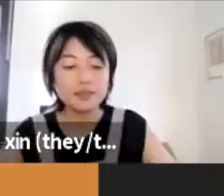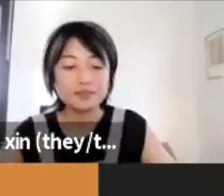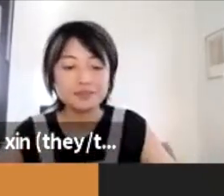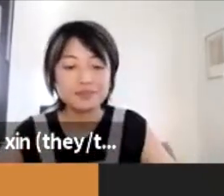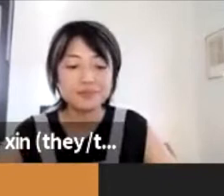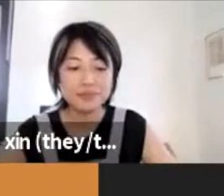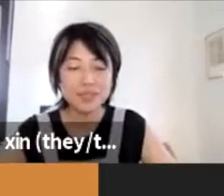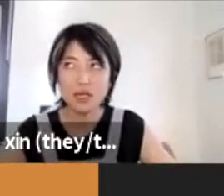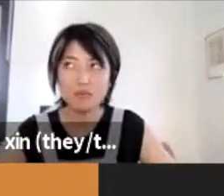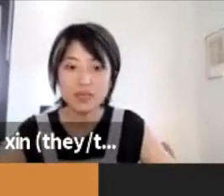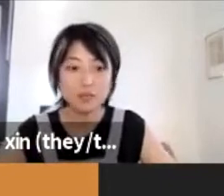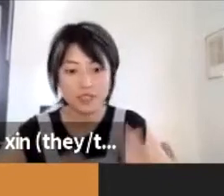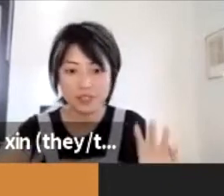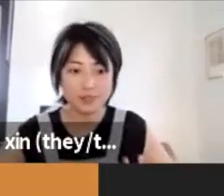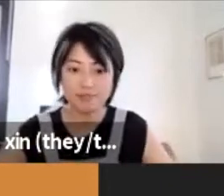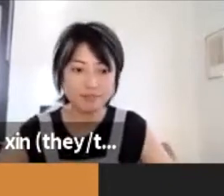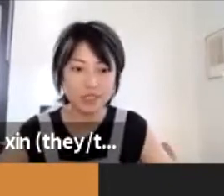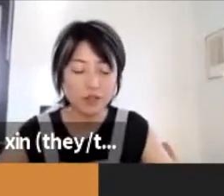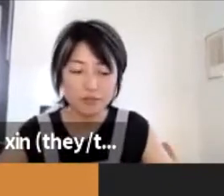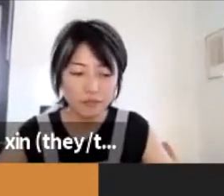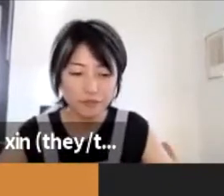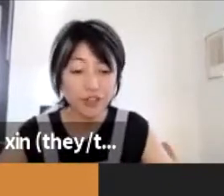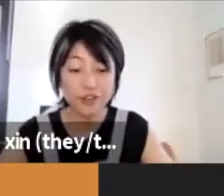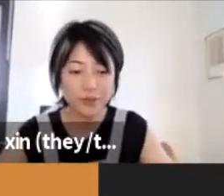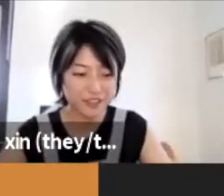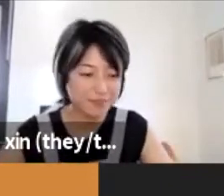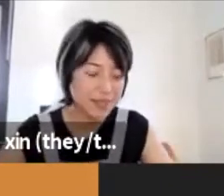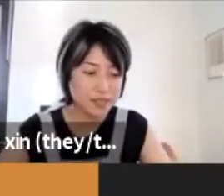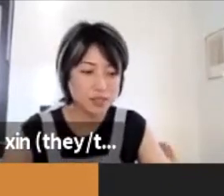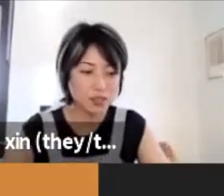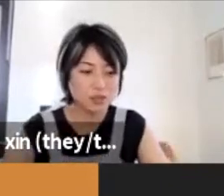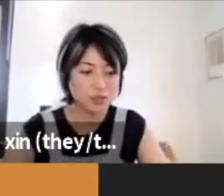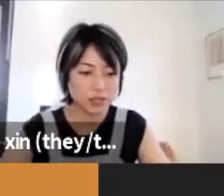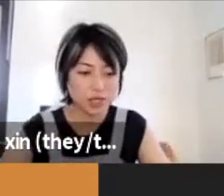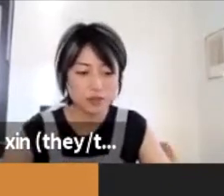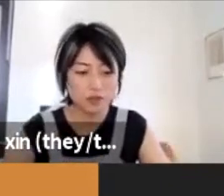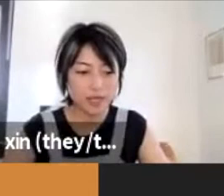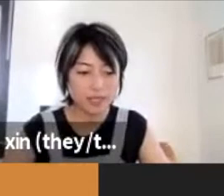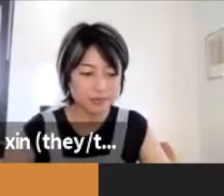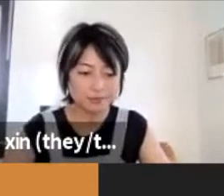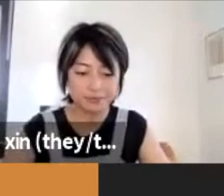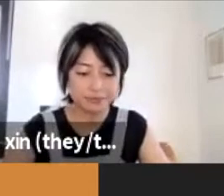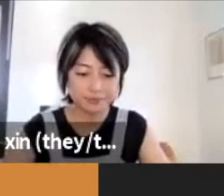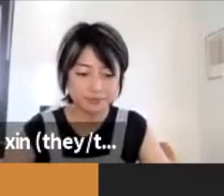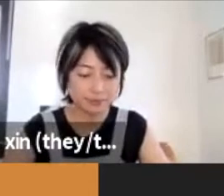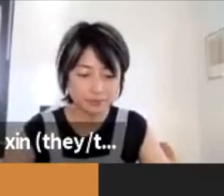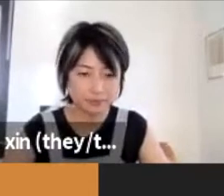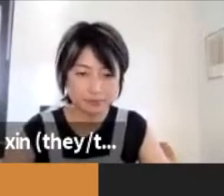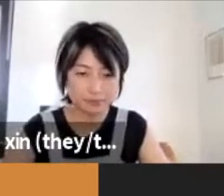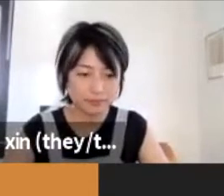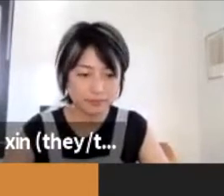and we can just, figure out from there. So here I'm going to write,